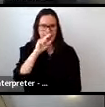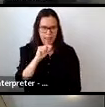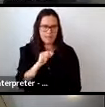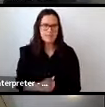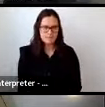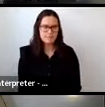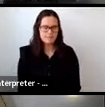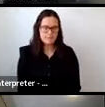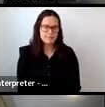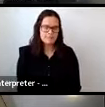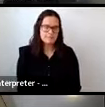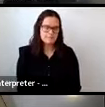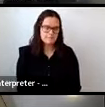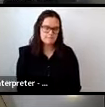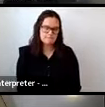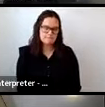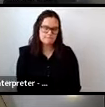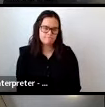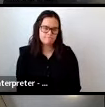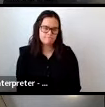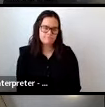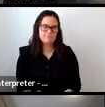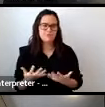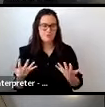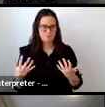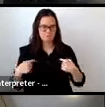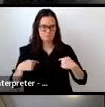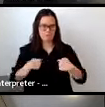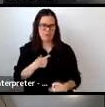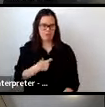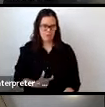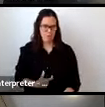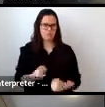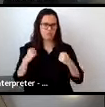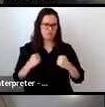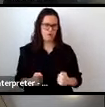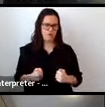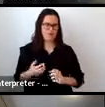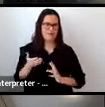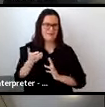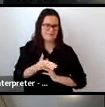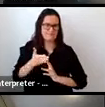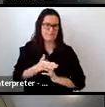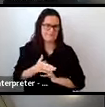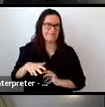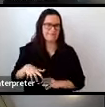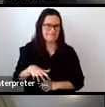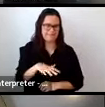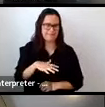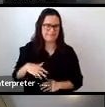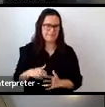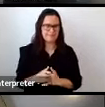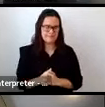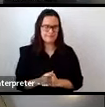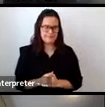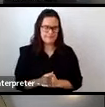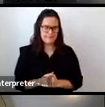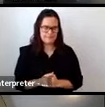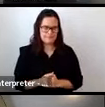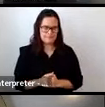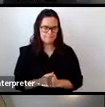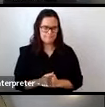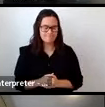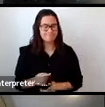so I'm very much in the accessibility and realm. I guess the issues that